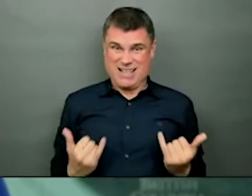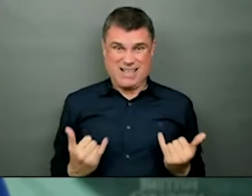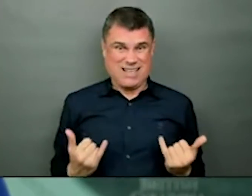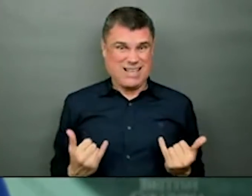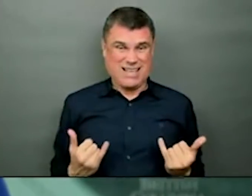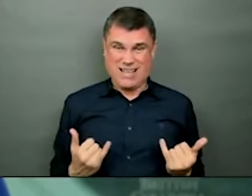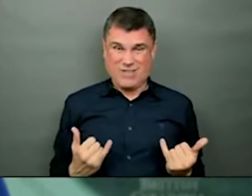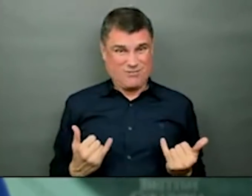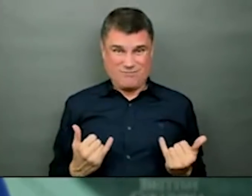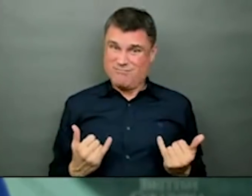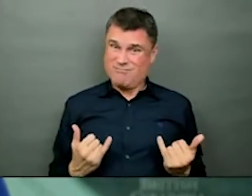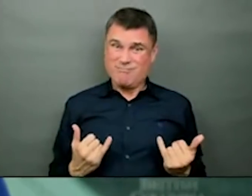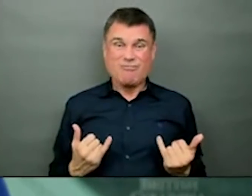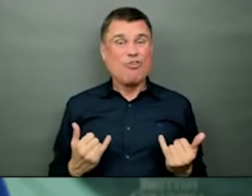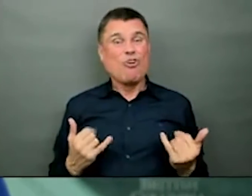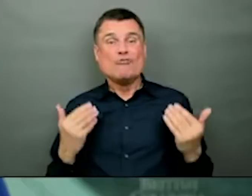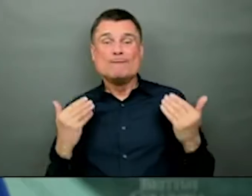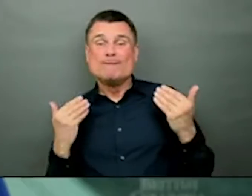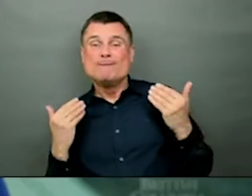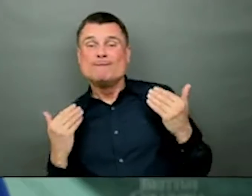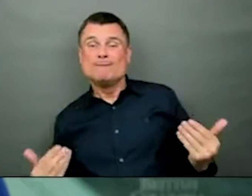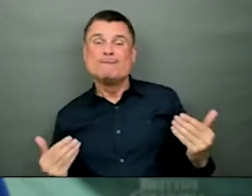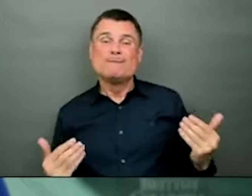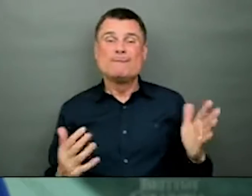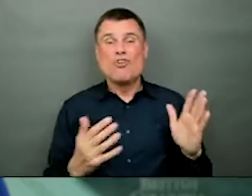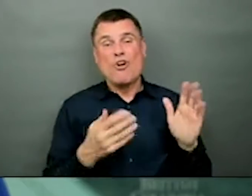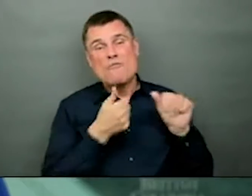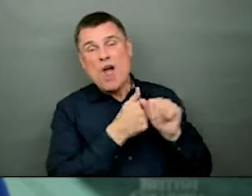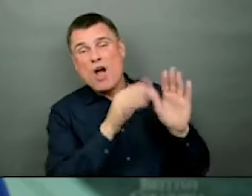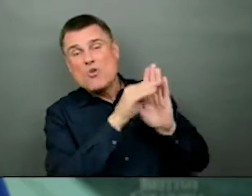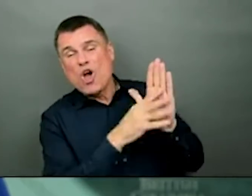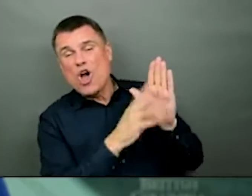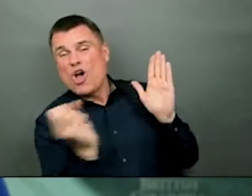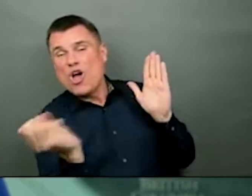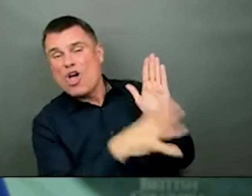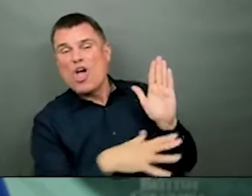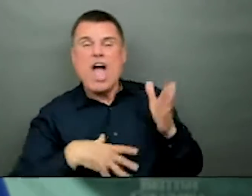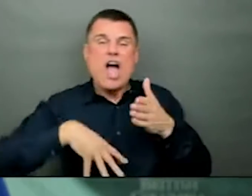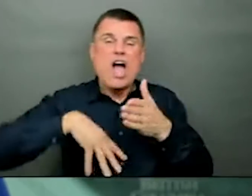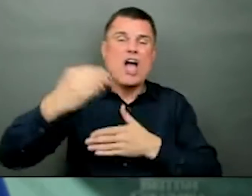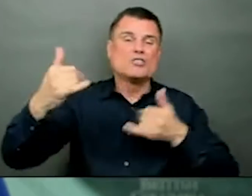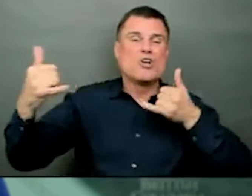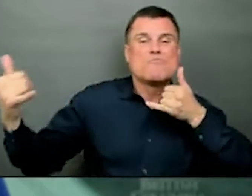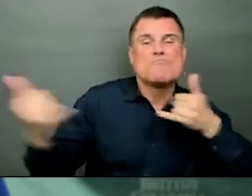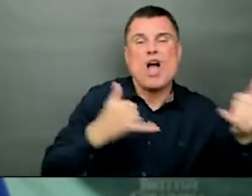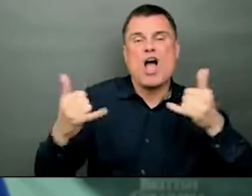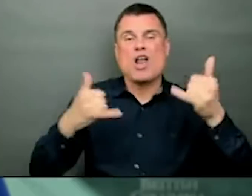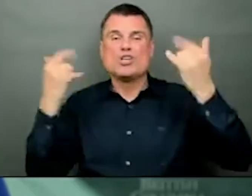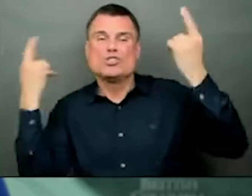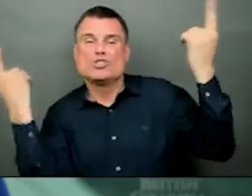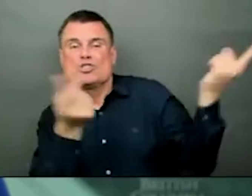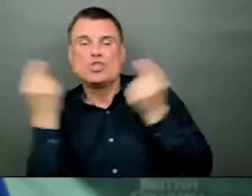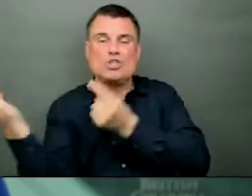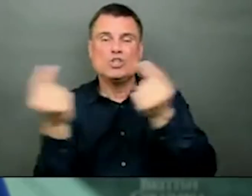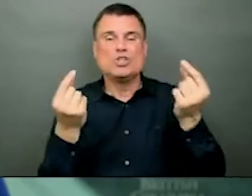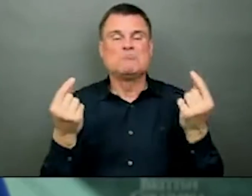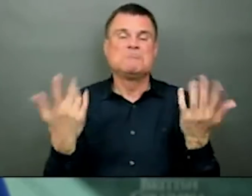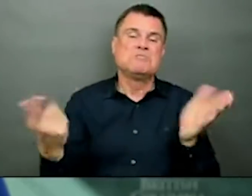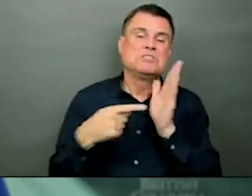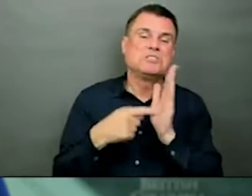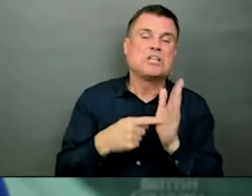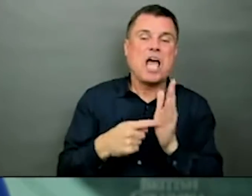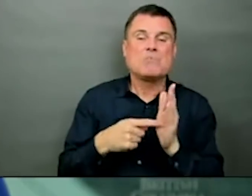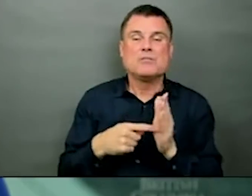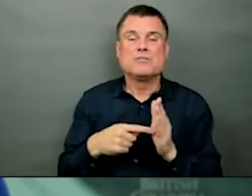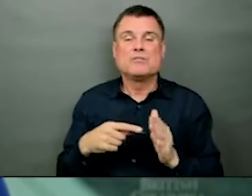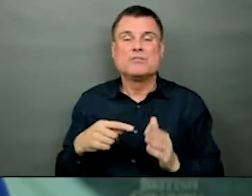virtually, to go and have a trivia event with other people. COVID-19 is everywhere in BC. There